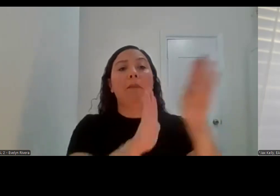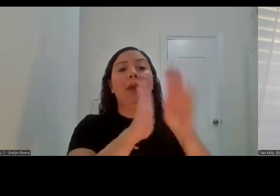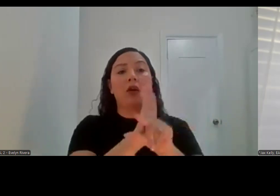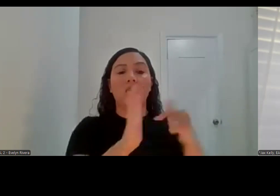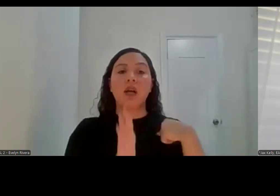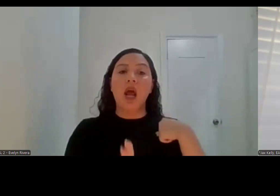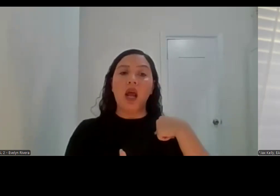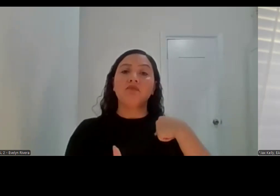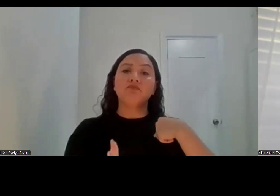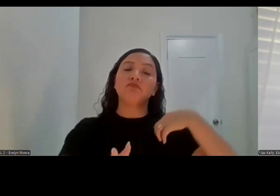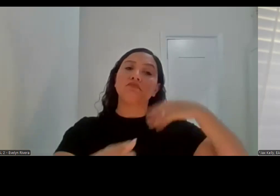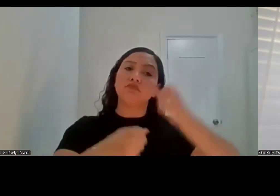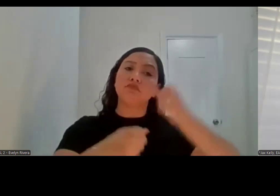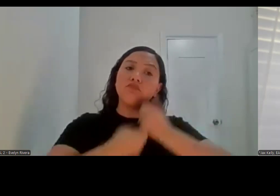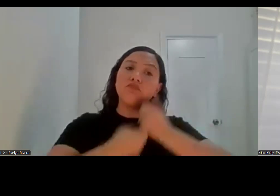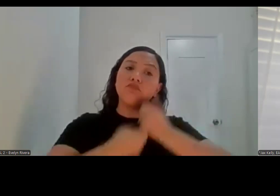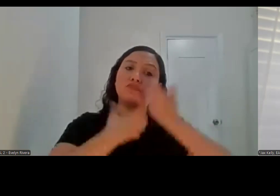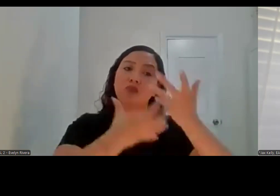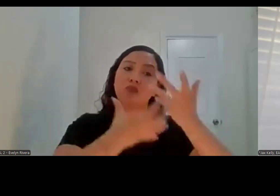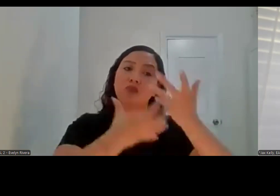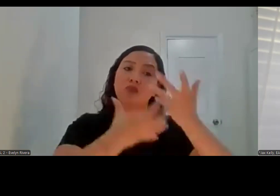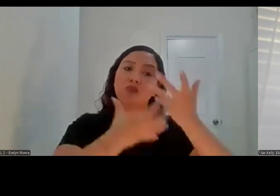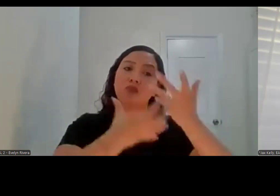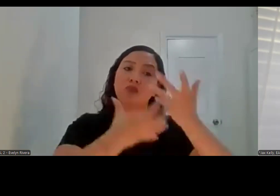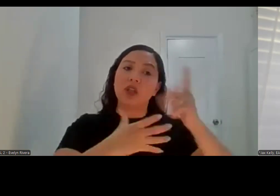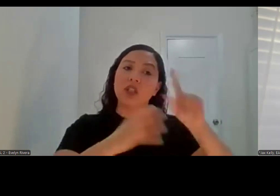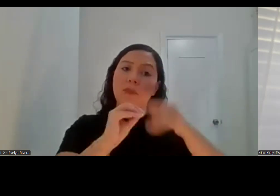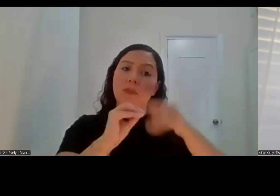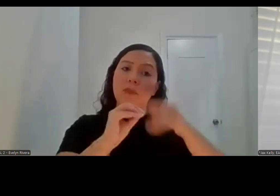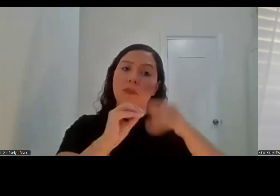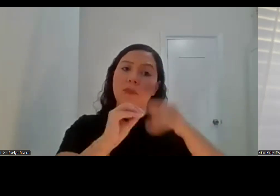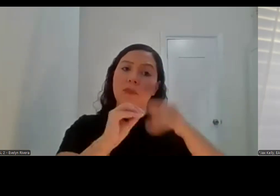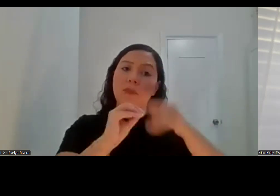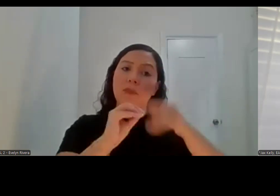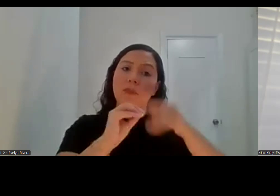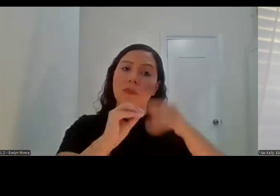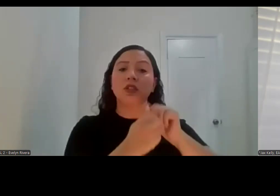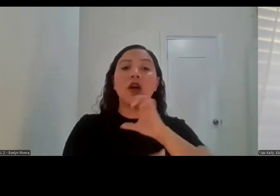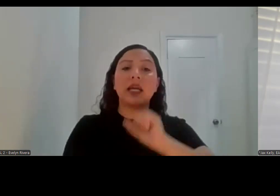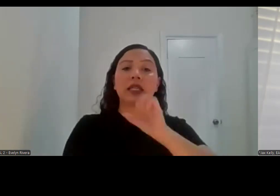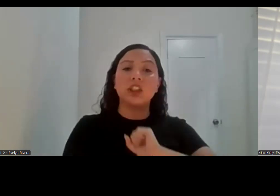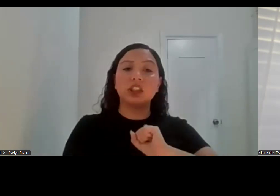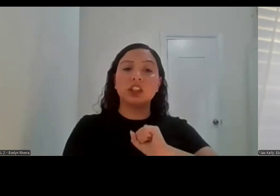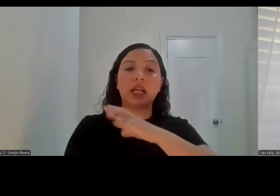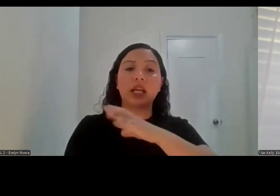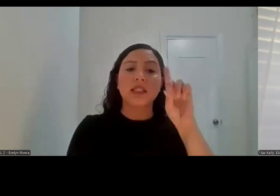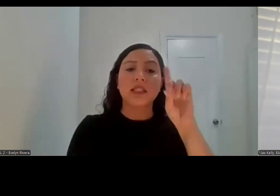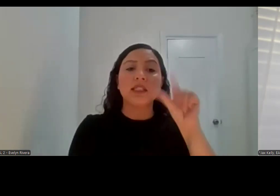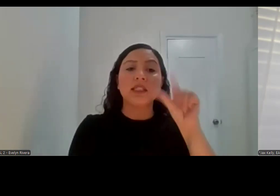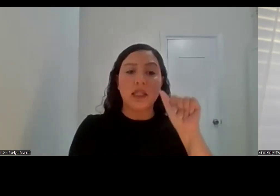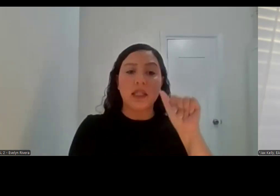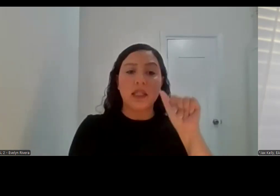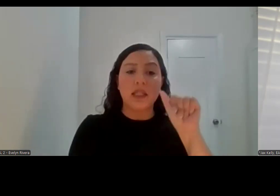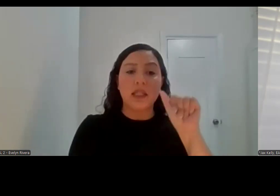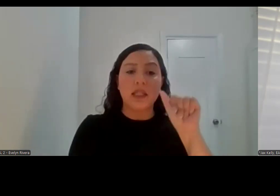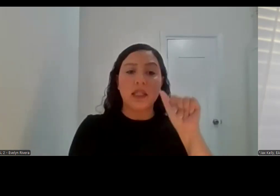The Equity Advisory Committee on Aging and Disability exists at the intersection of lived experience and public policy. Our